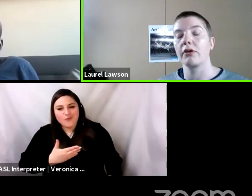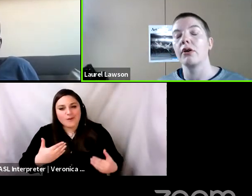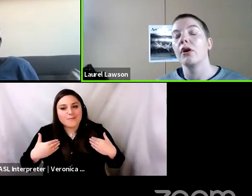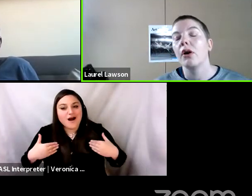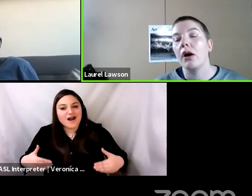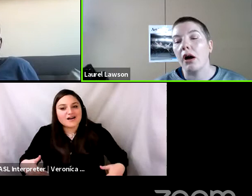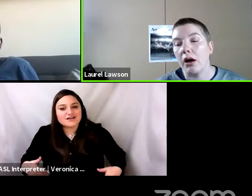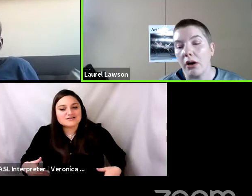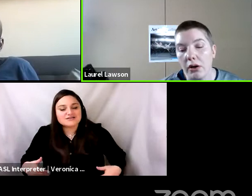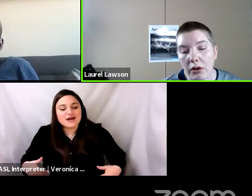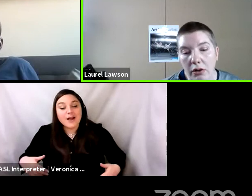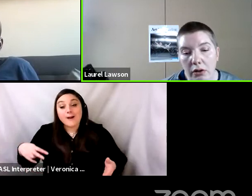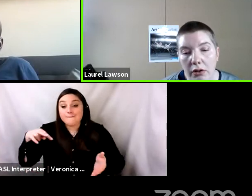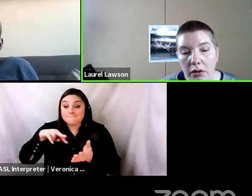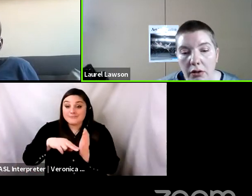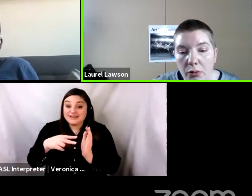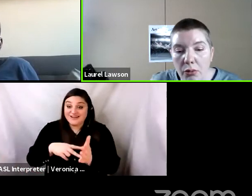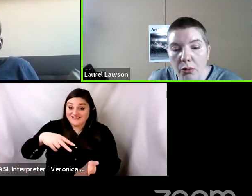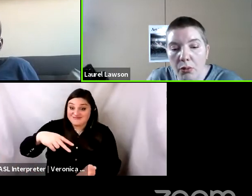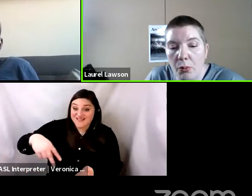choreographer